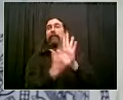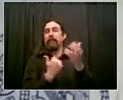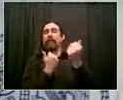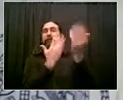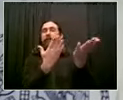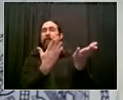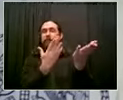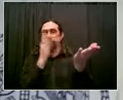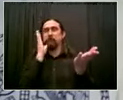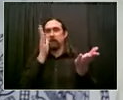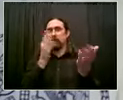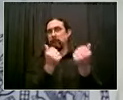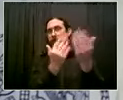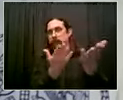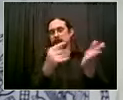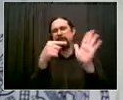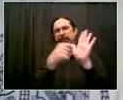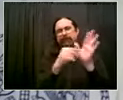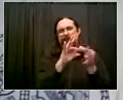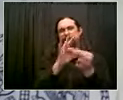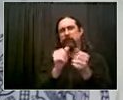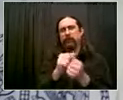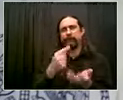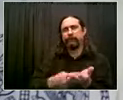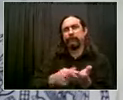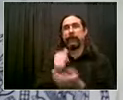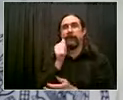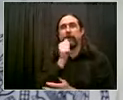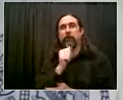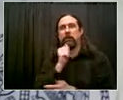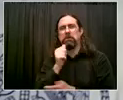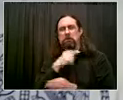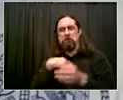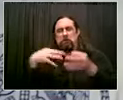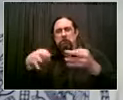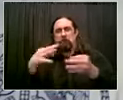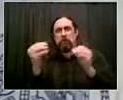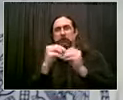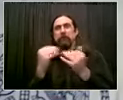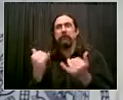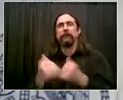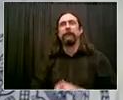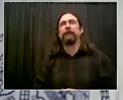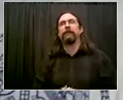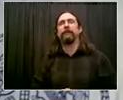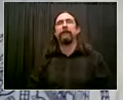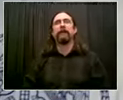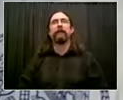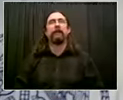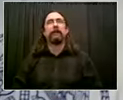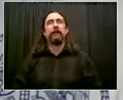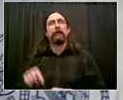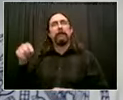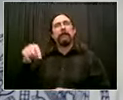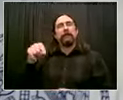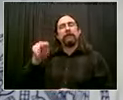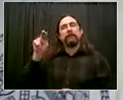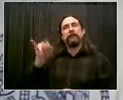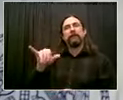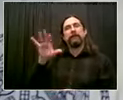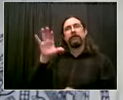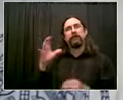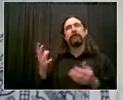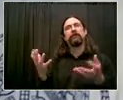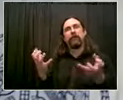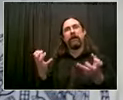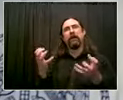planning for when people are going to reenter society coming out of jail. We focus on really making sure people are ready, giving them a